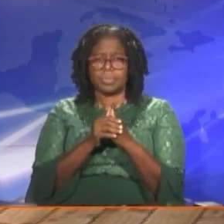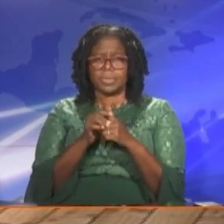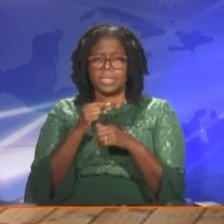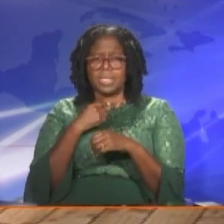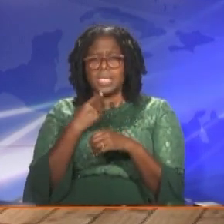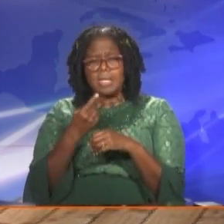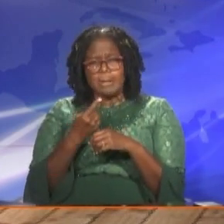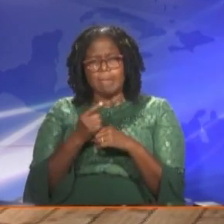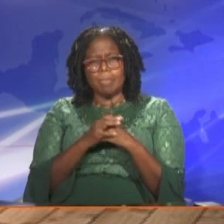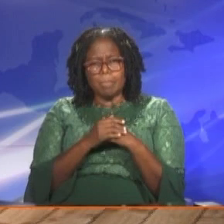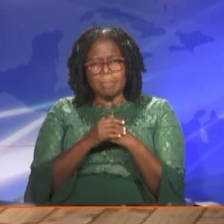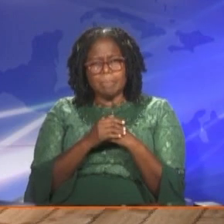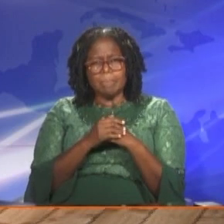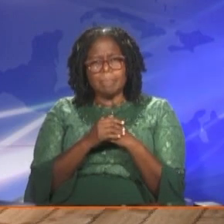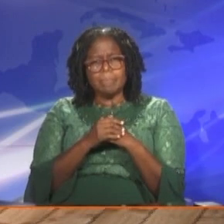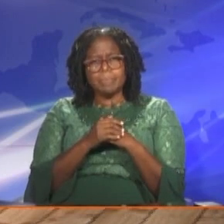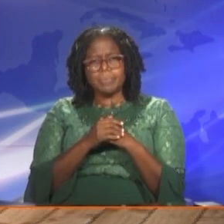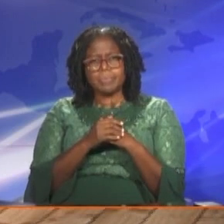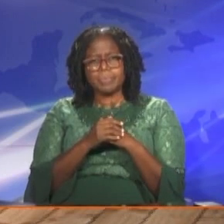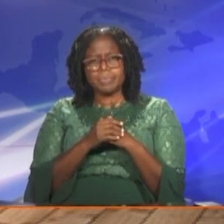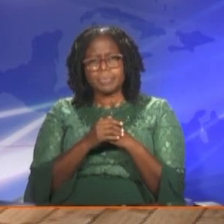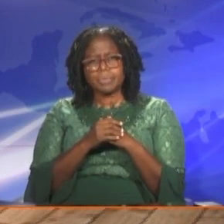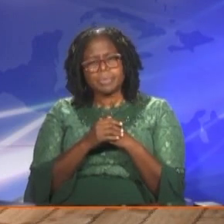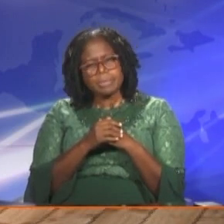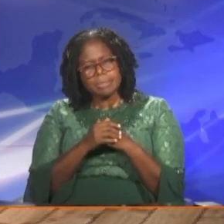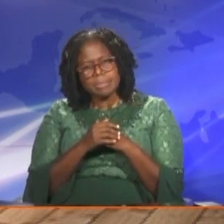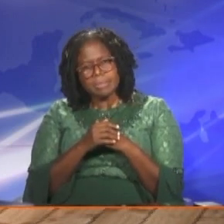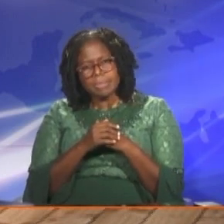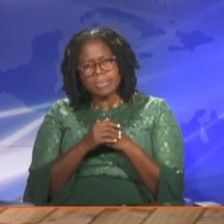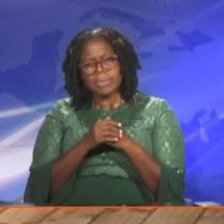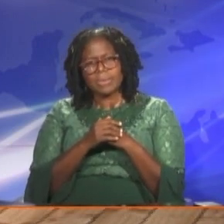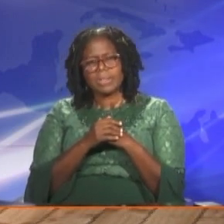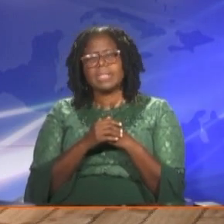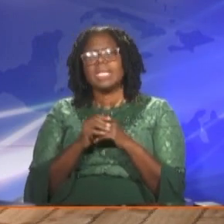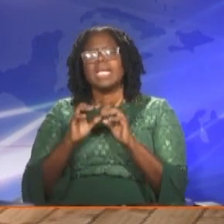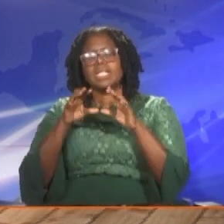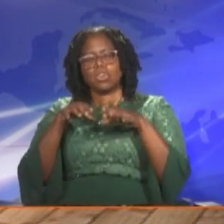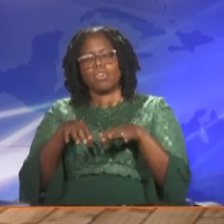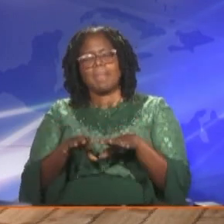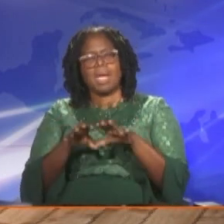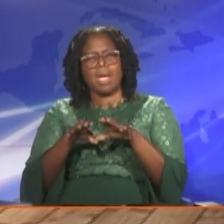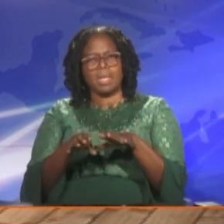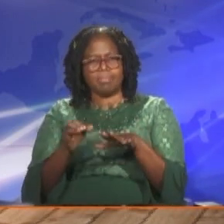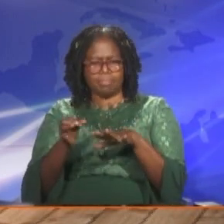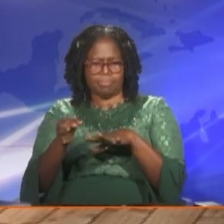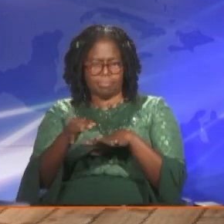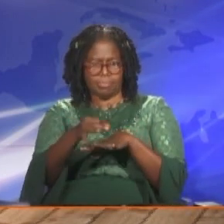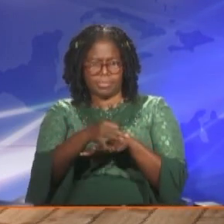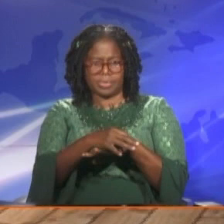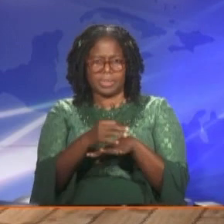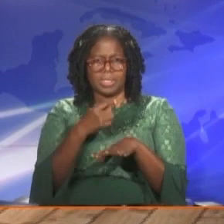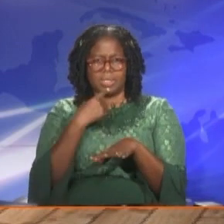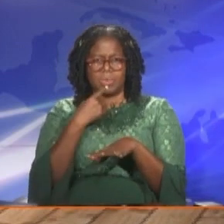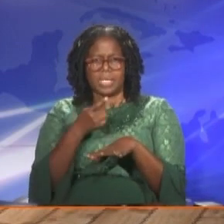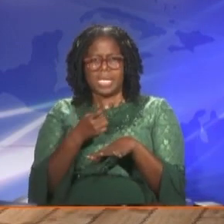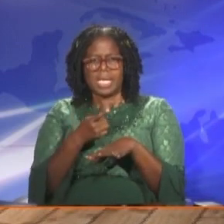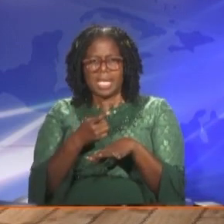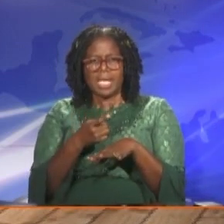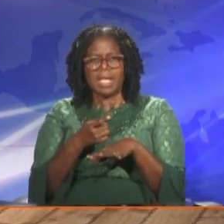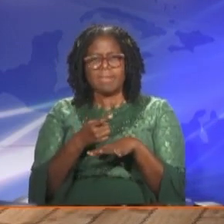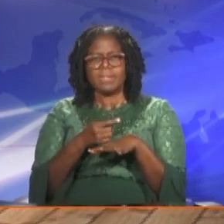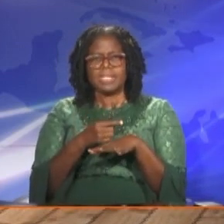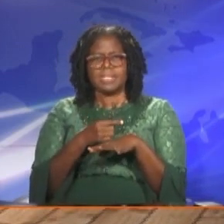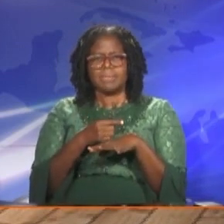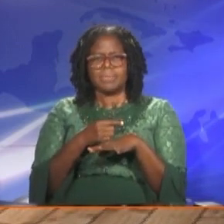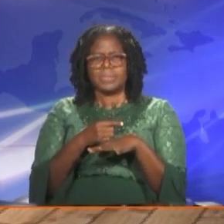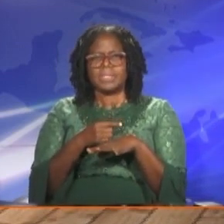development. Coming closer to home, Latin America and the Caribbean region, we have approximately 8 million children involved in child labor.